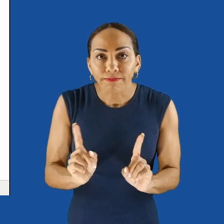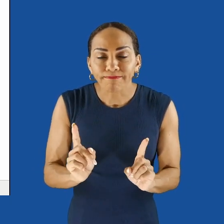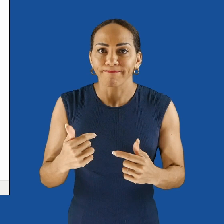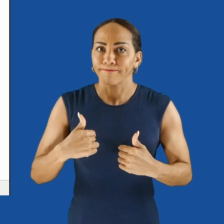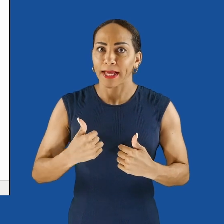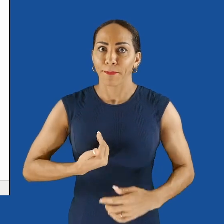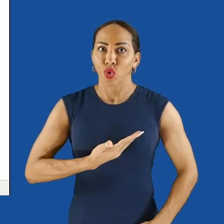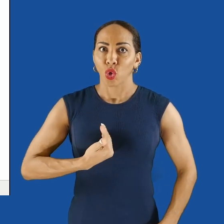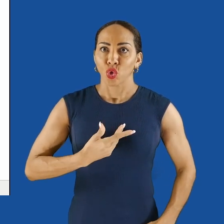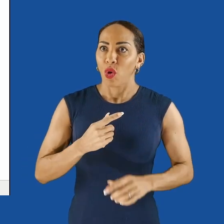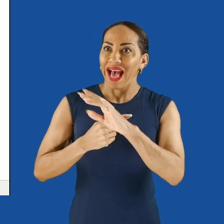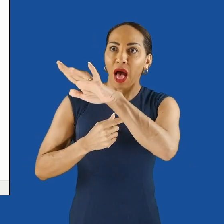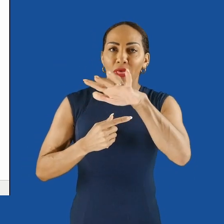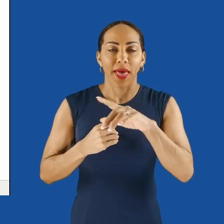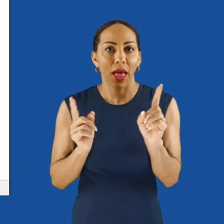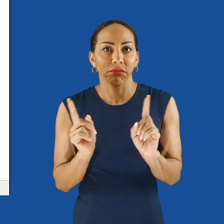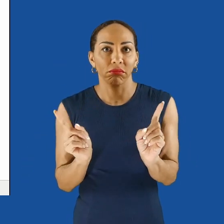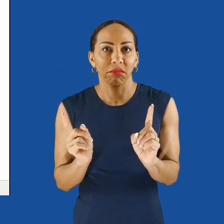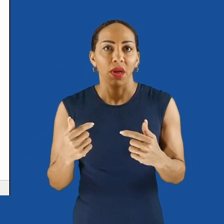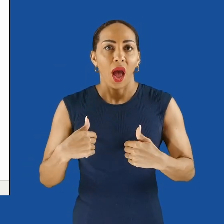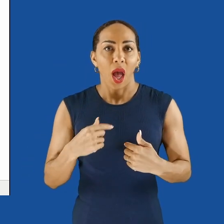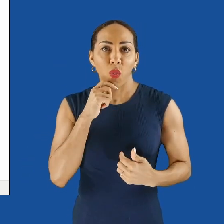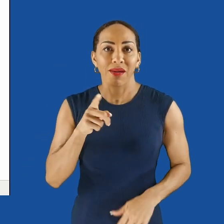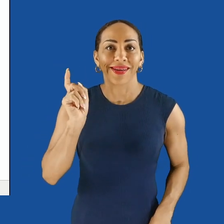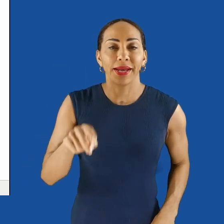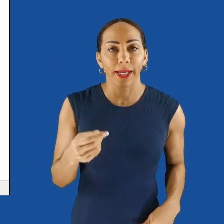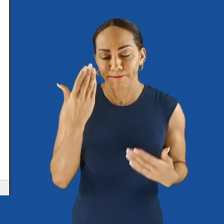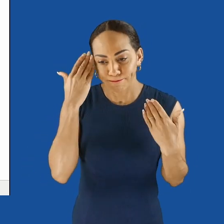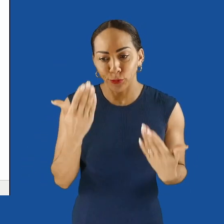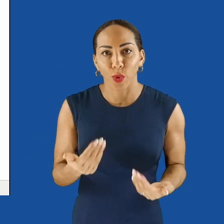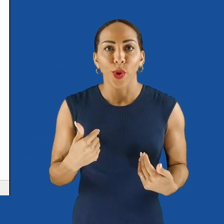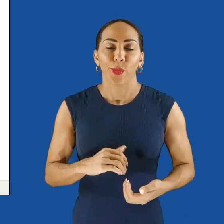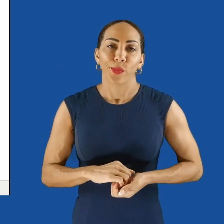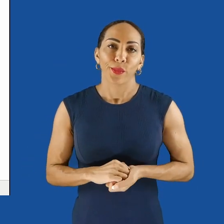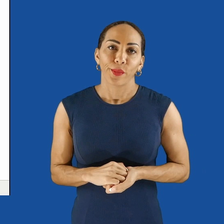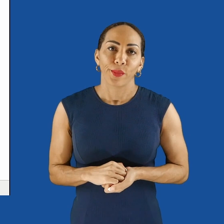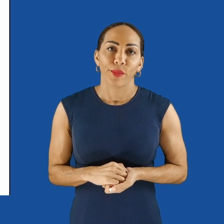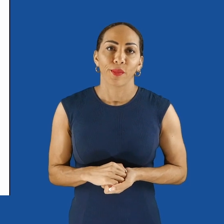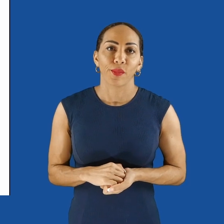actually not sure what's available and what might help me, so I'm going to put I don't know.